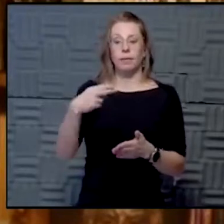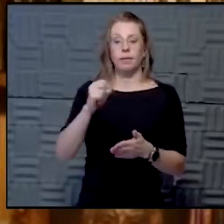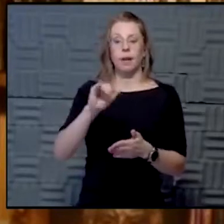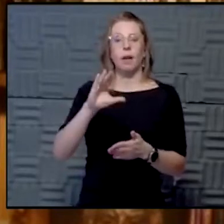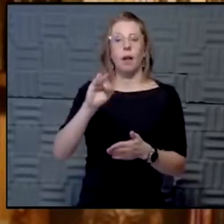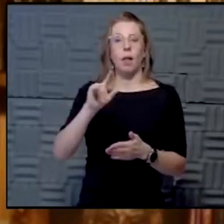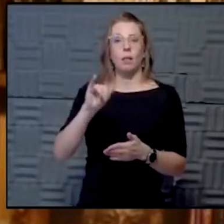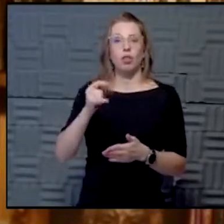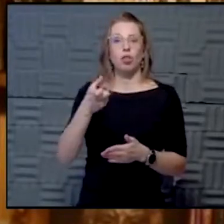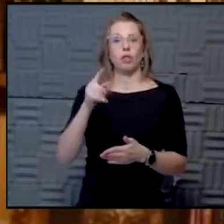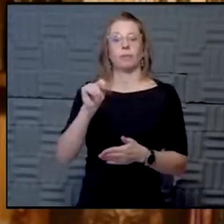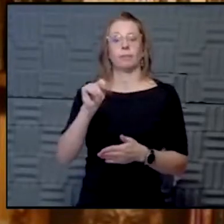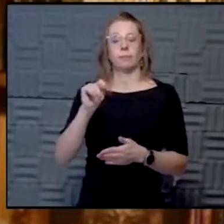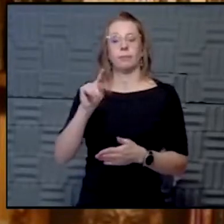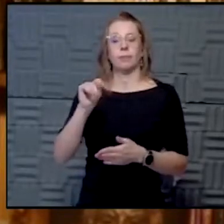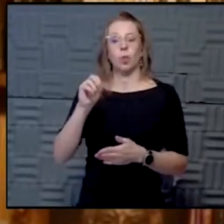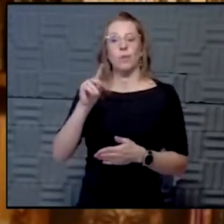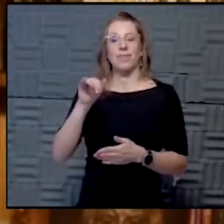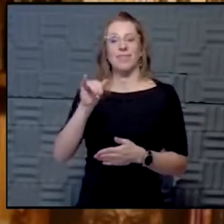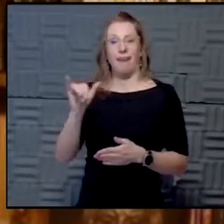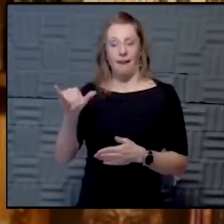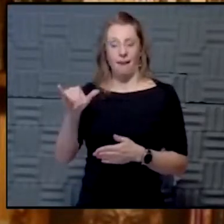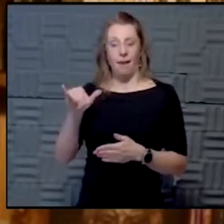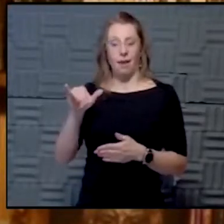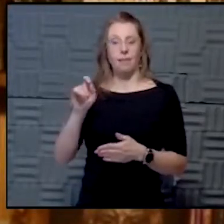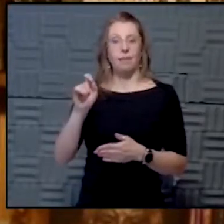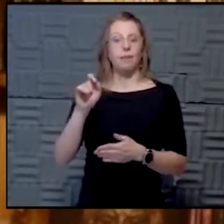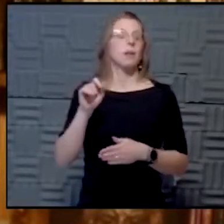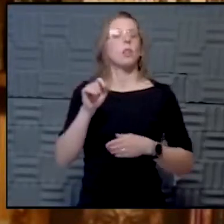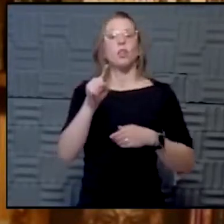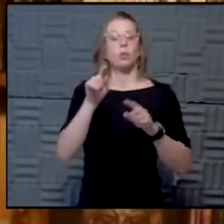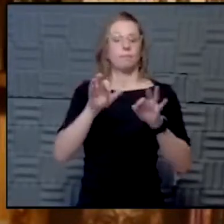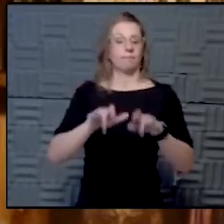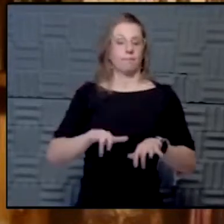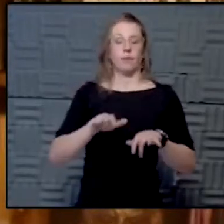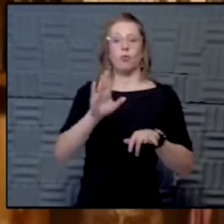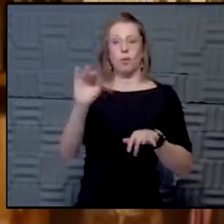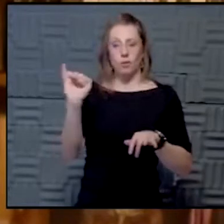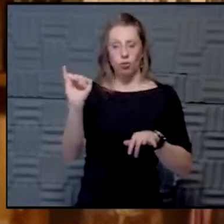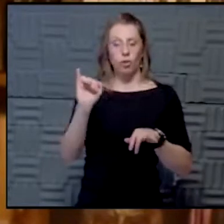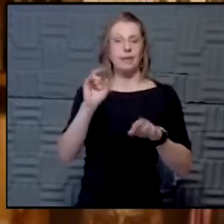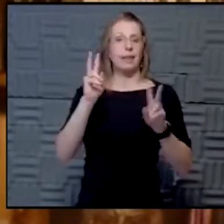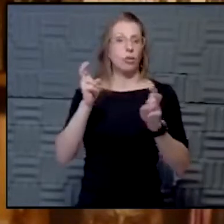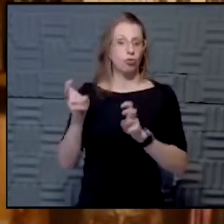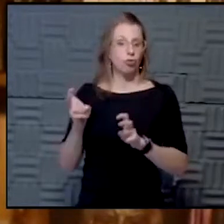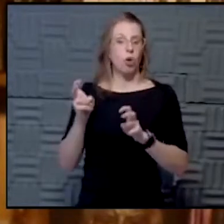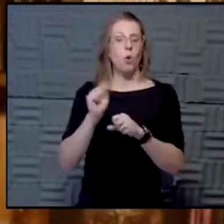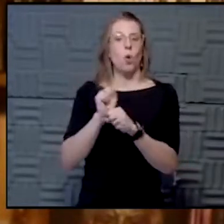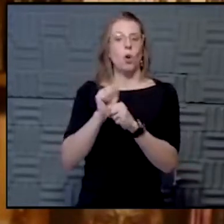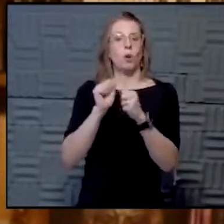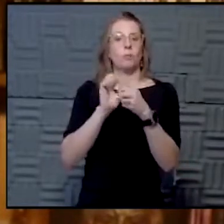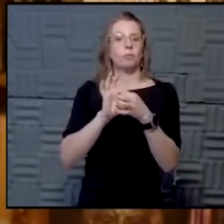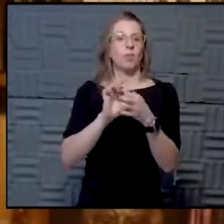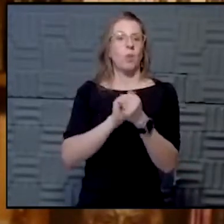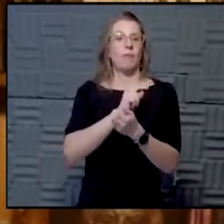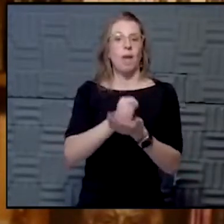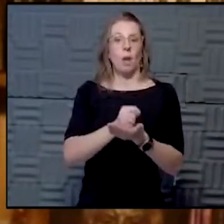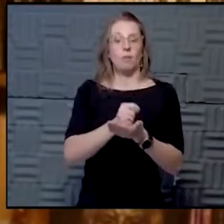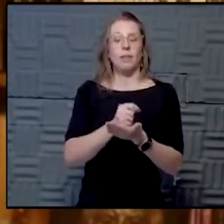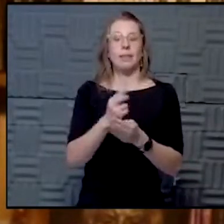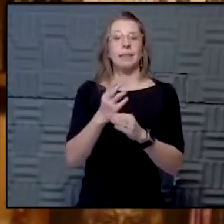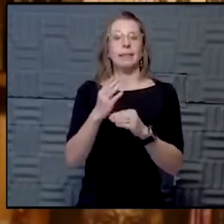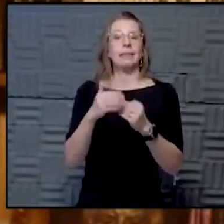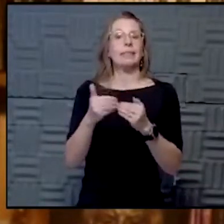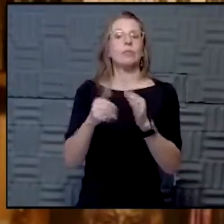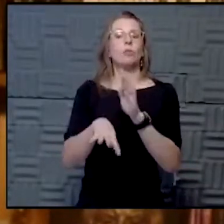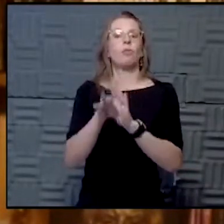in your insurance. And you can put in any specific issue that you're wanting to work on in therapy, and that makes it a lot easier to find a